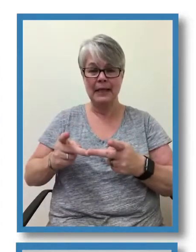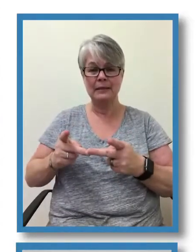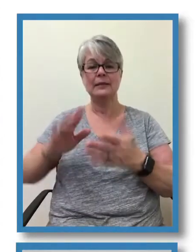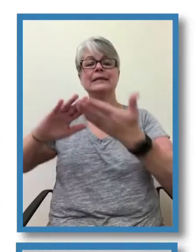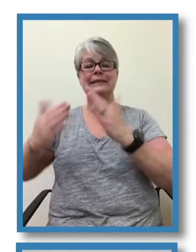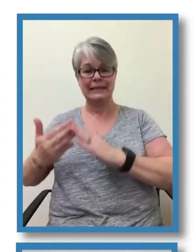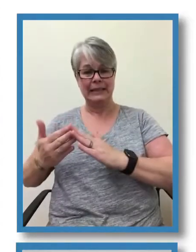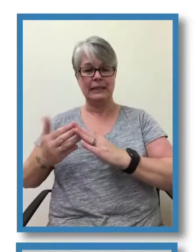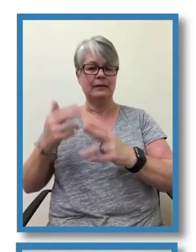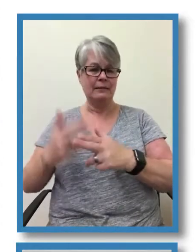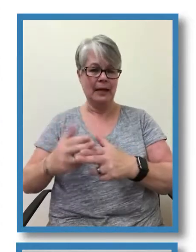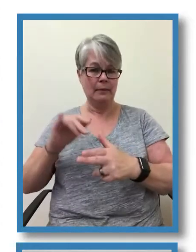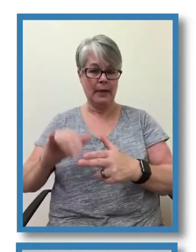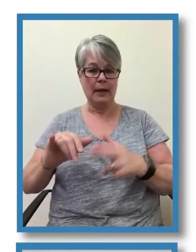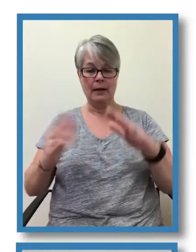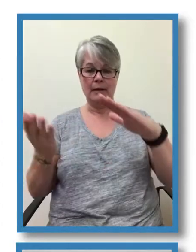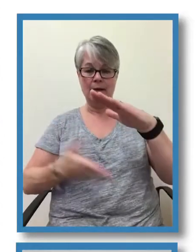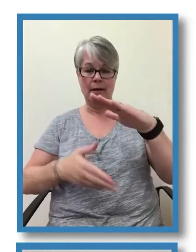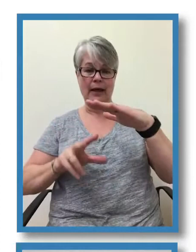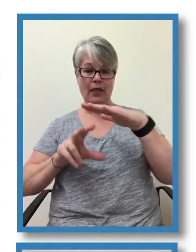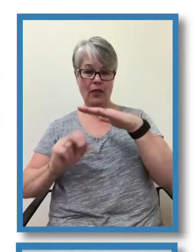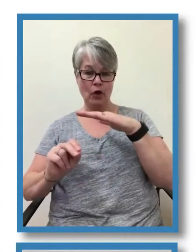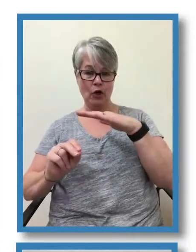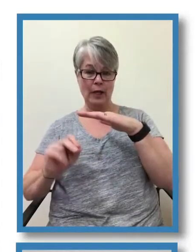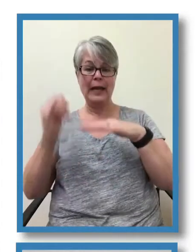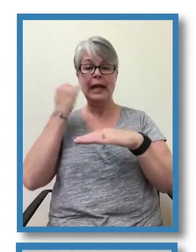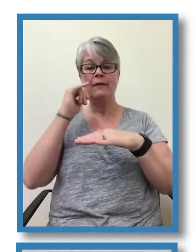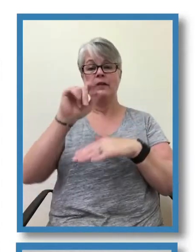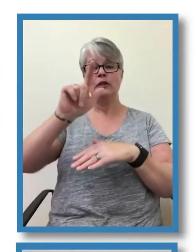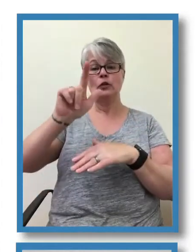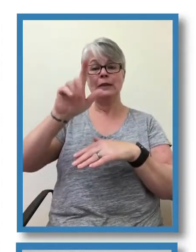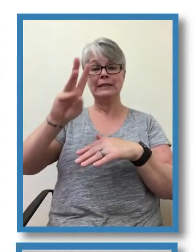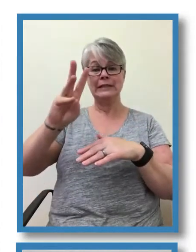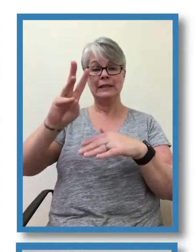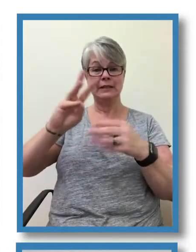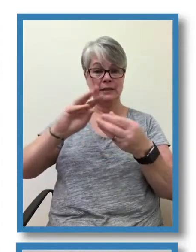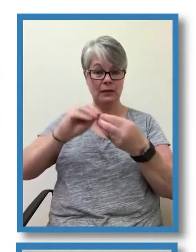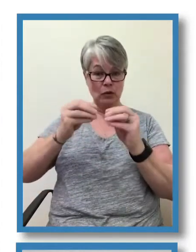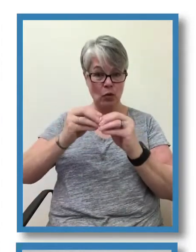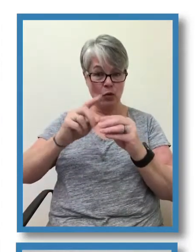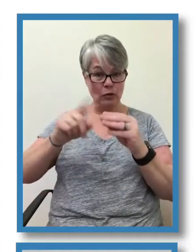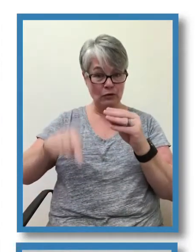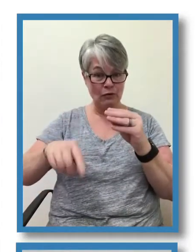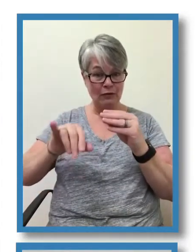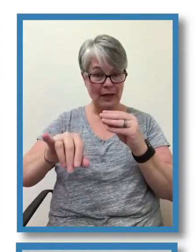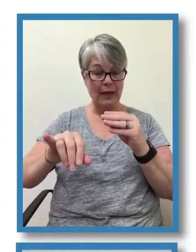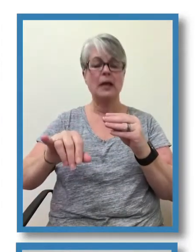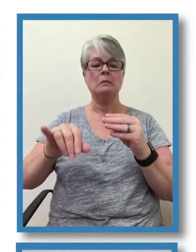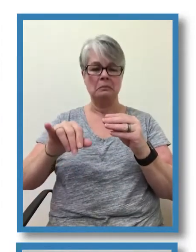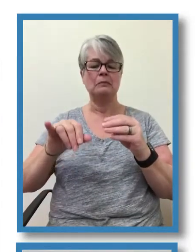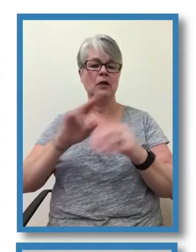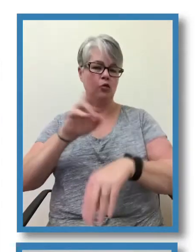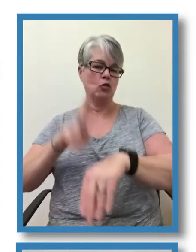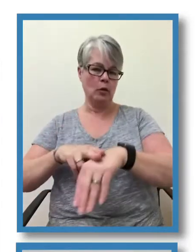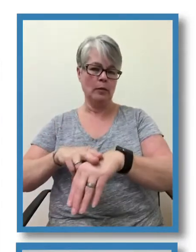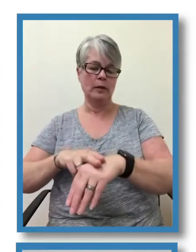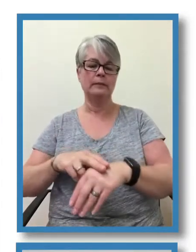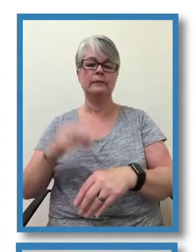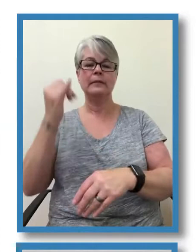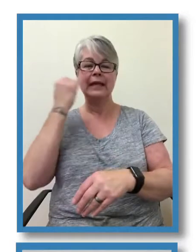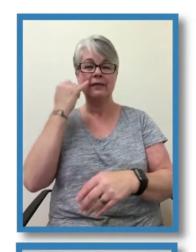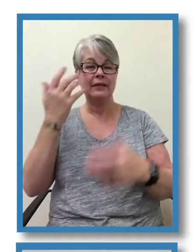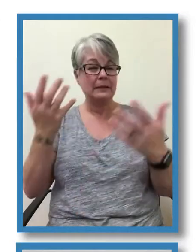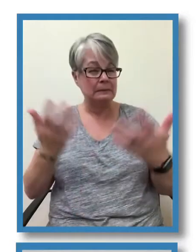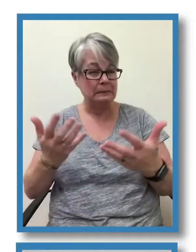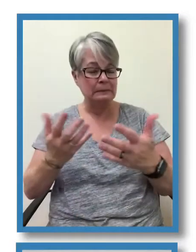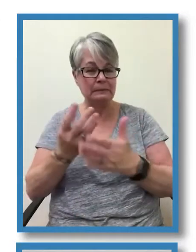be subjective cognitive decline. If you scored less than 26 on that, this would be into mild impairment. And then if the instrumental activities of daily living